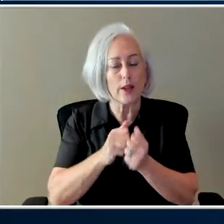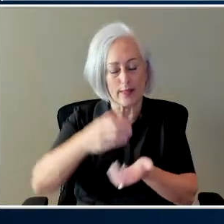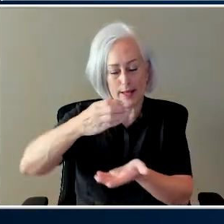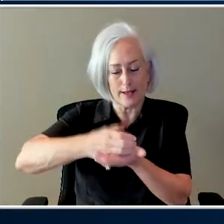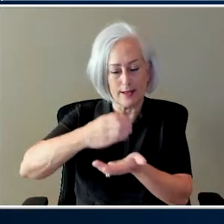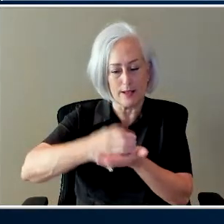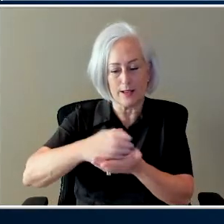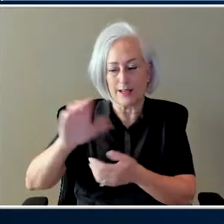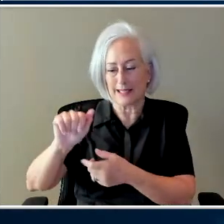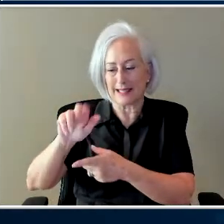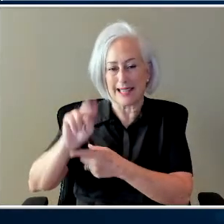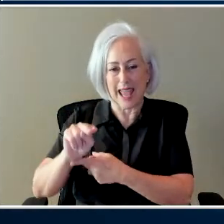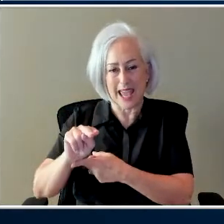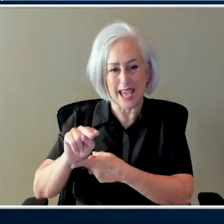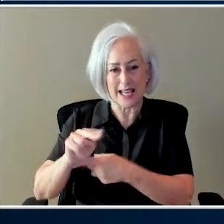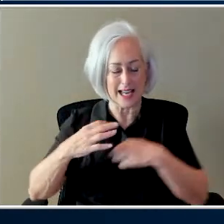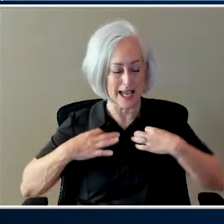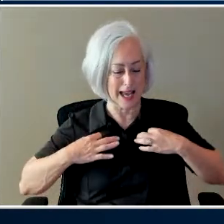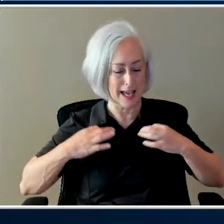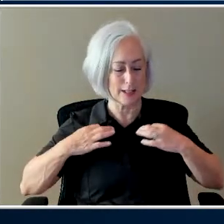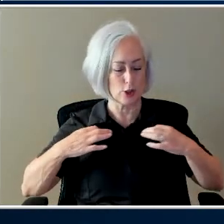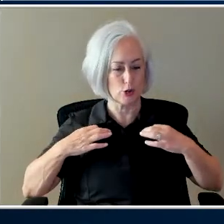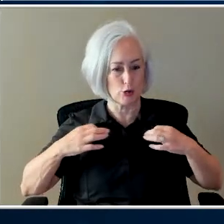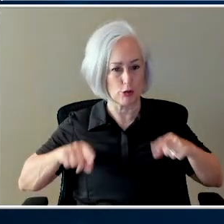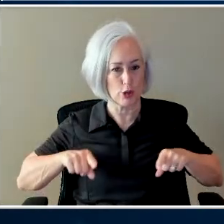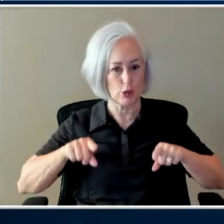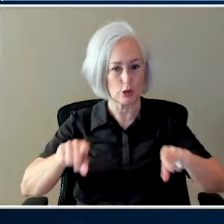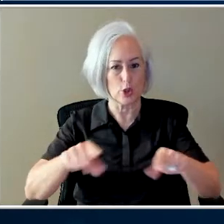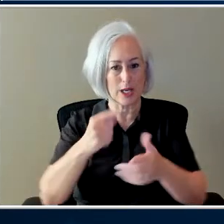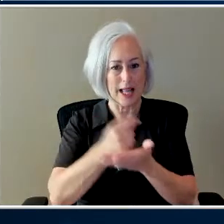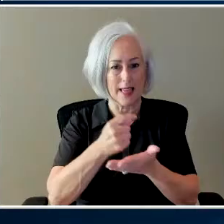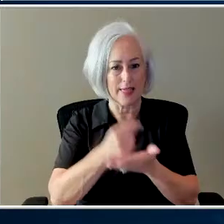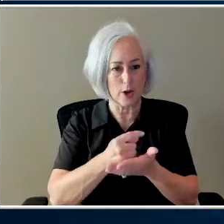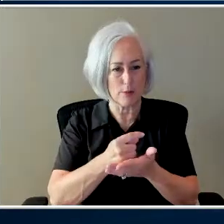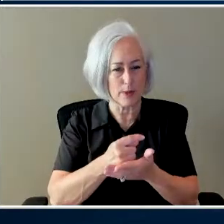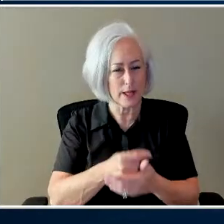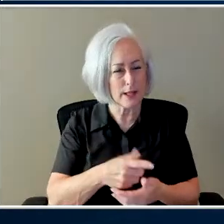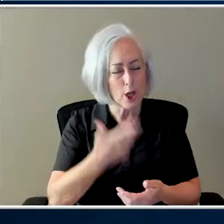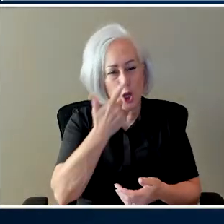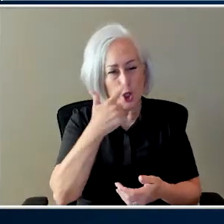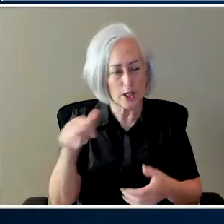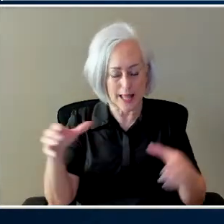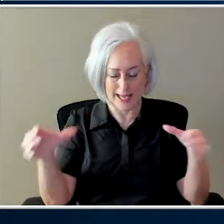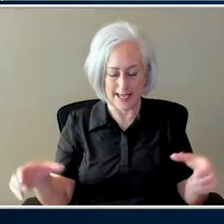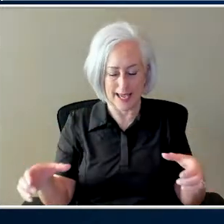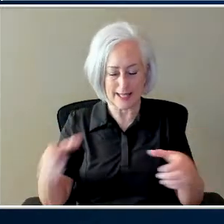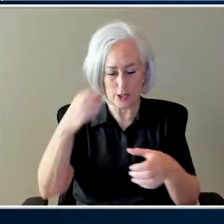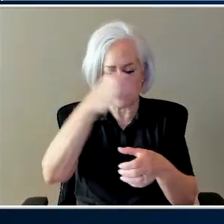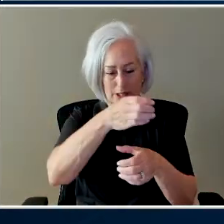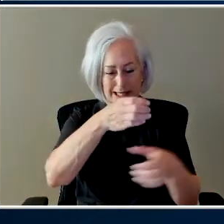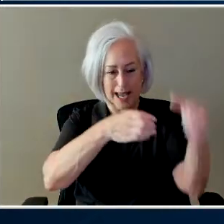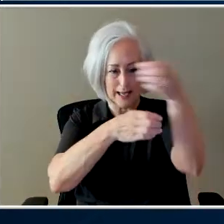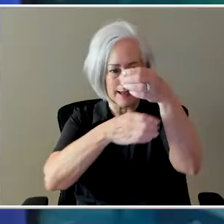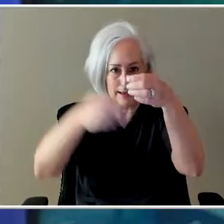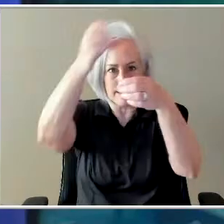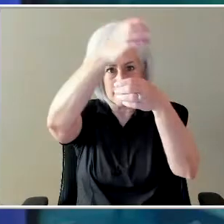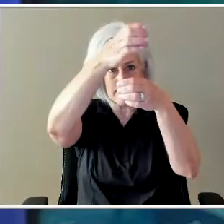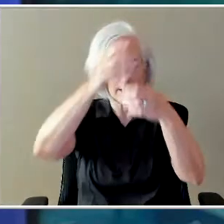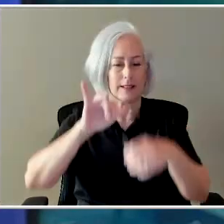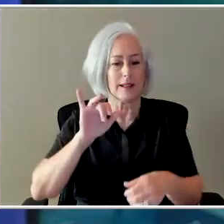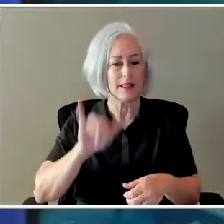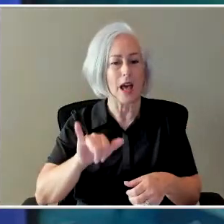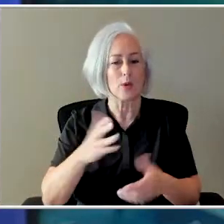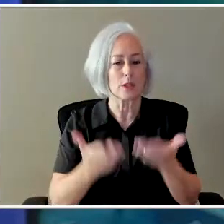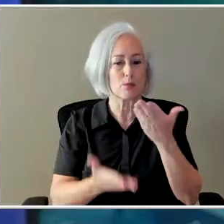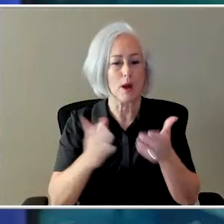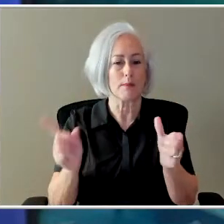therapy video when you were like stacking the cans and moving the cans around over there in therapy. That was probably the very first thing I did there.